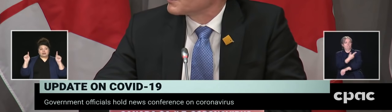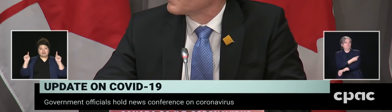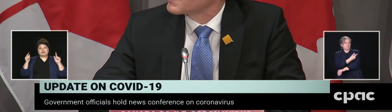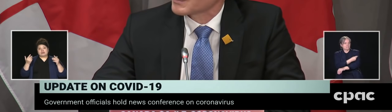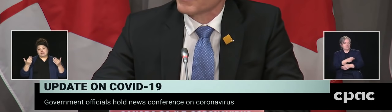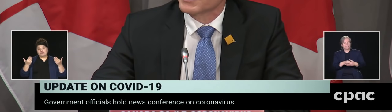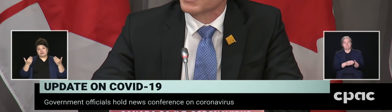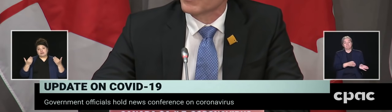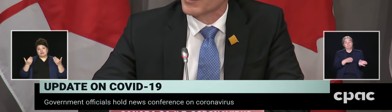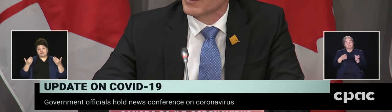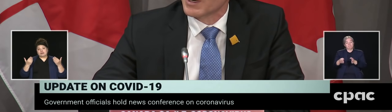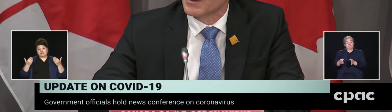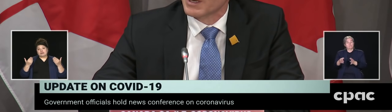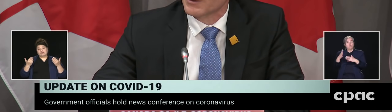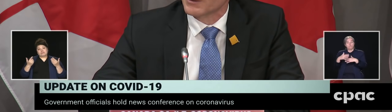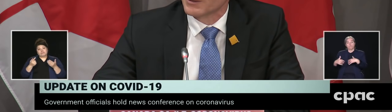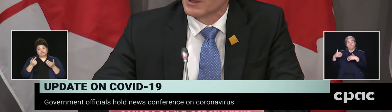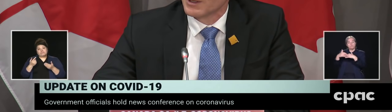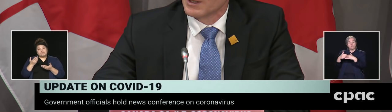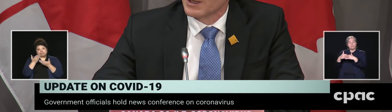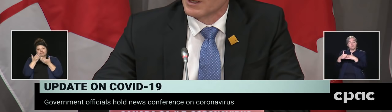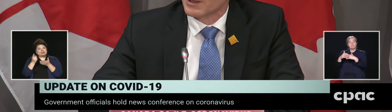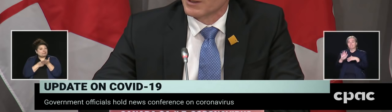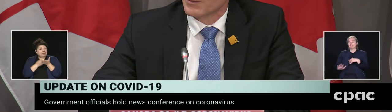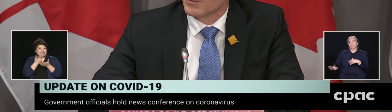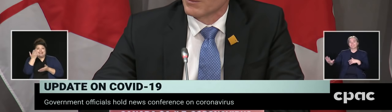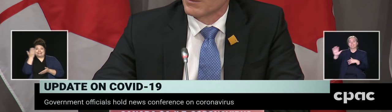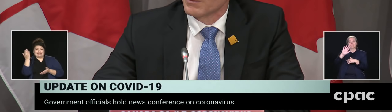sometimes a legitimate skepticism with the way the medical